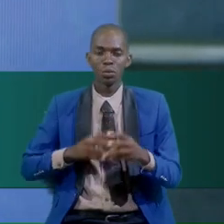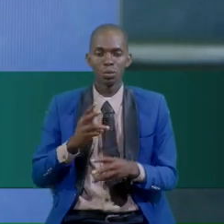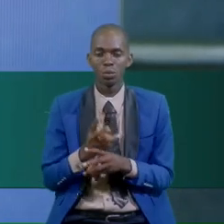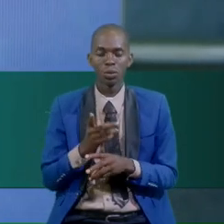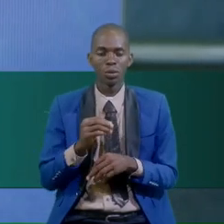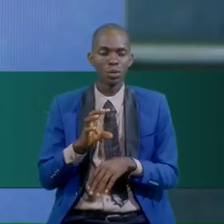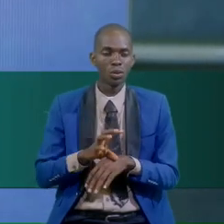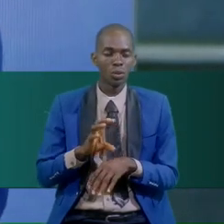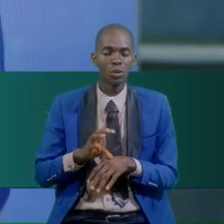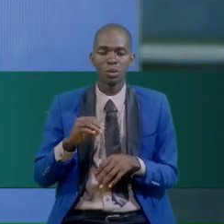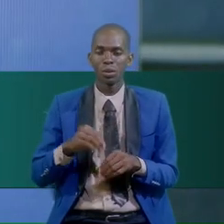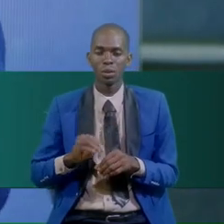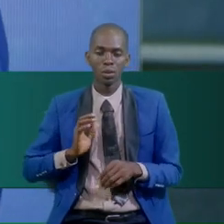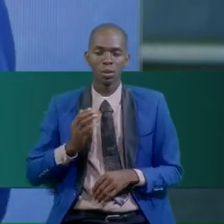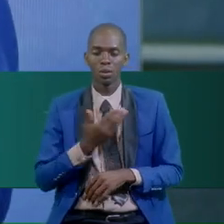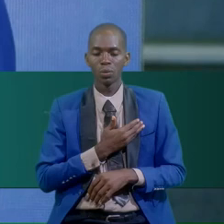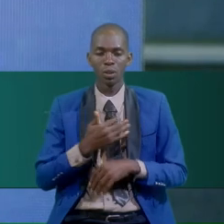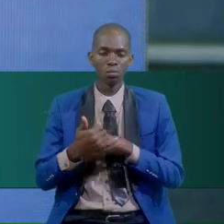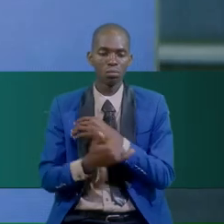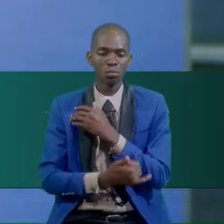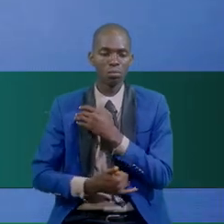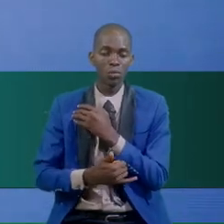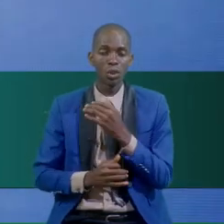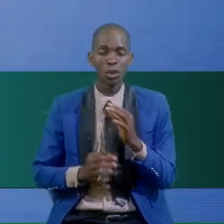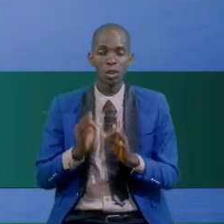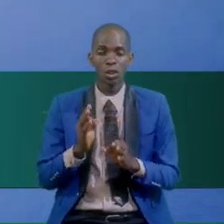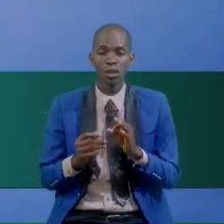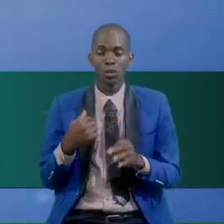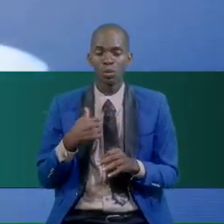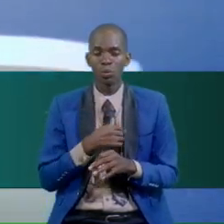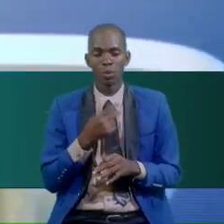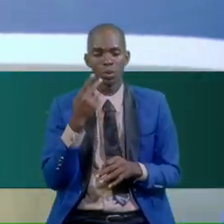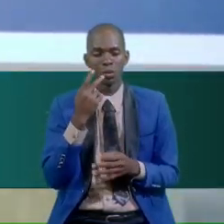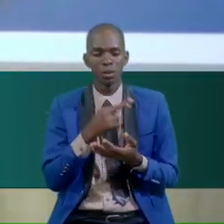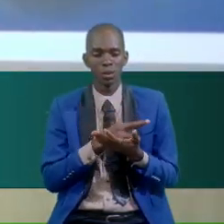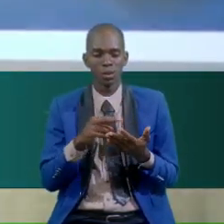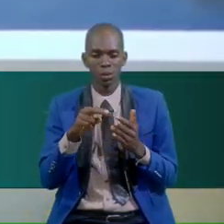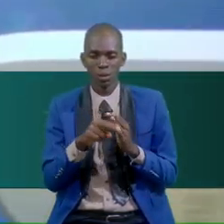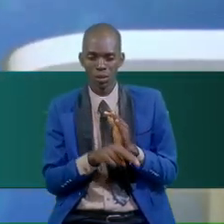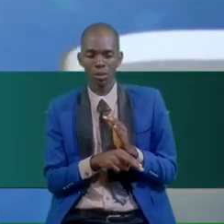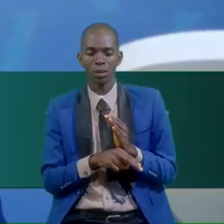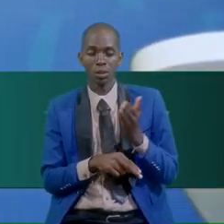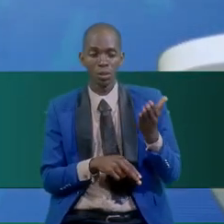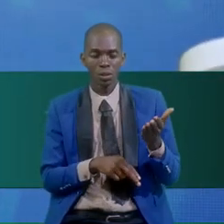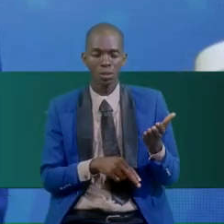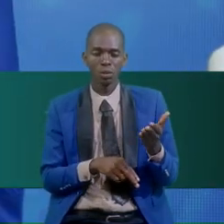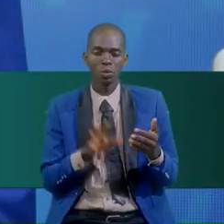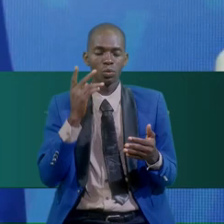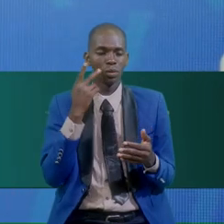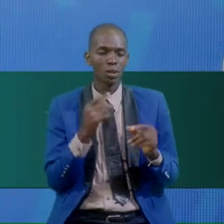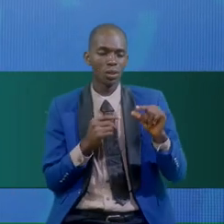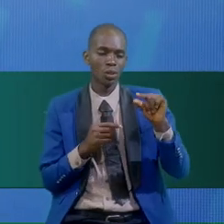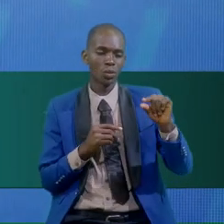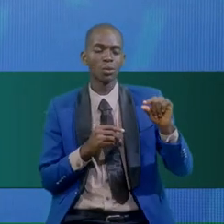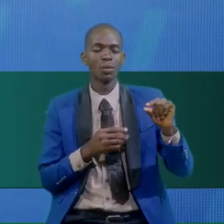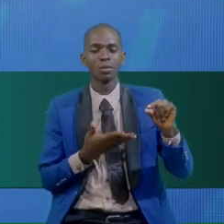nation, if we see righteousness at all, there's a drop of righteousness there. There's a trickle